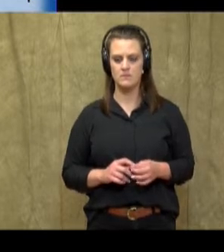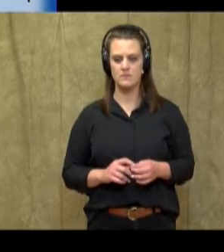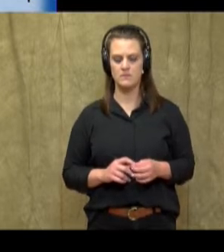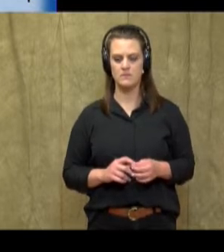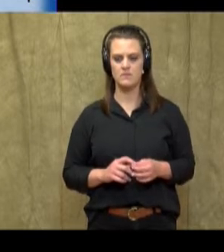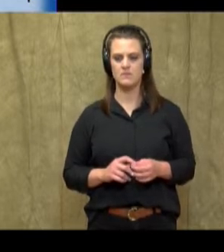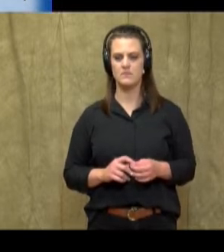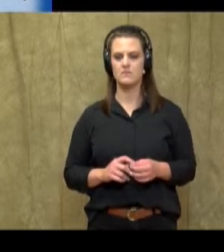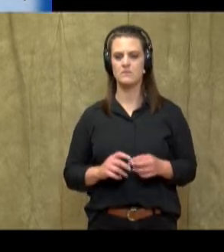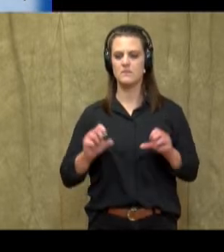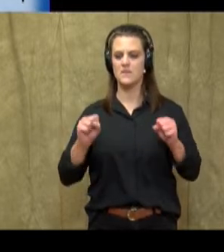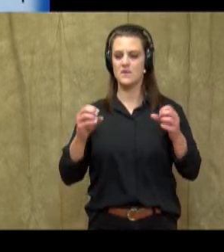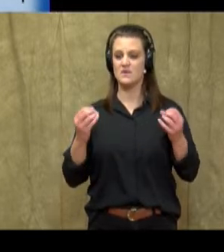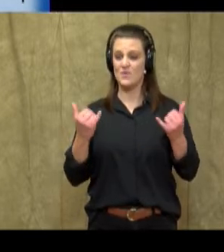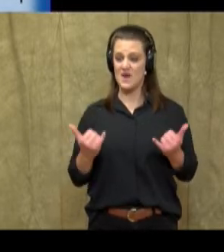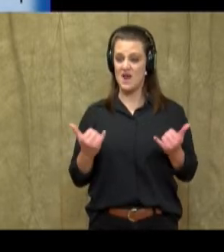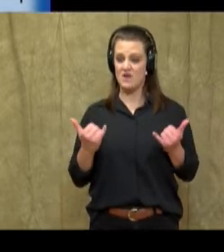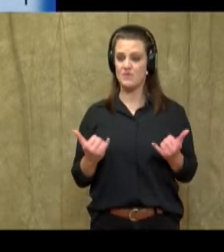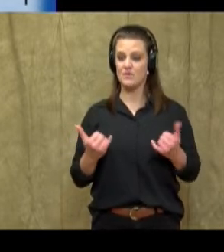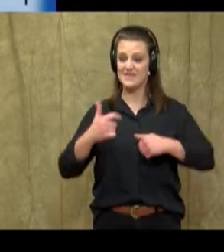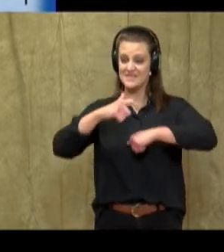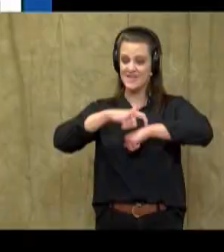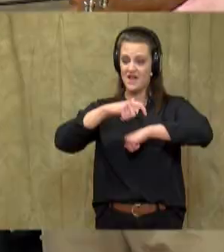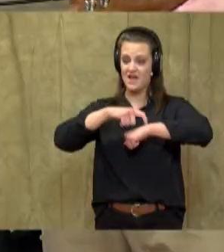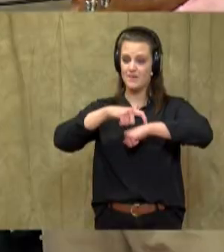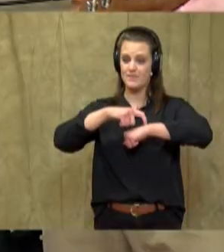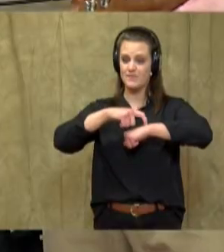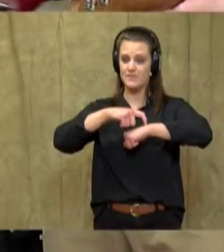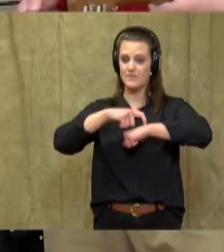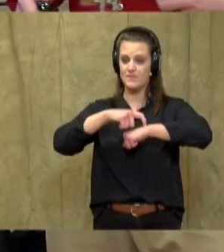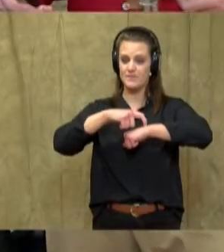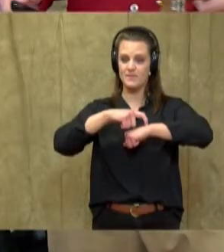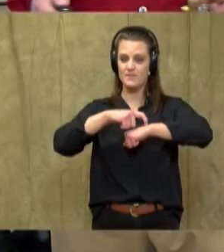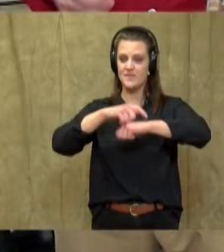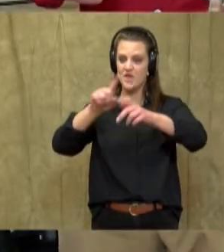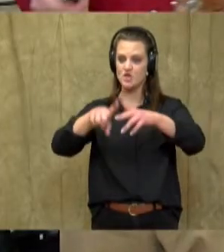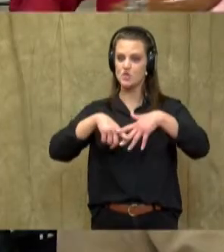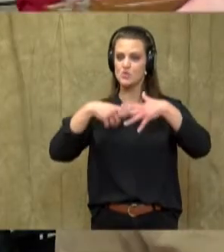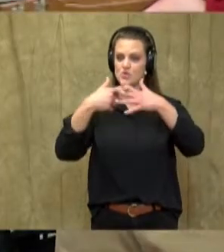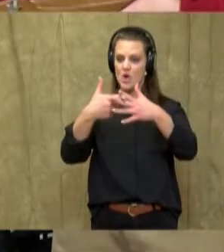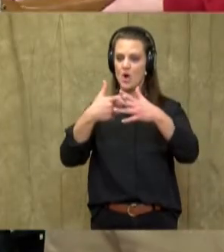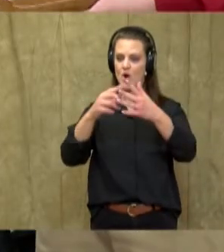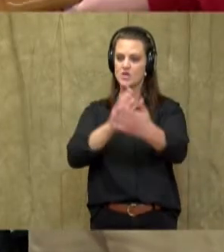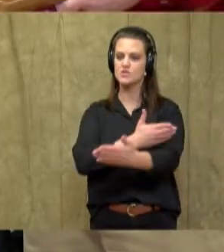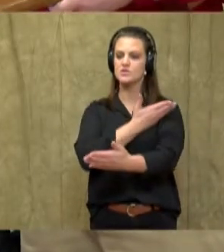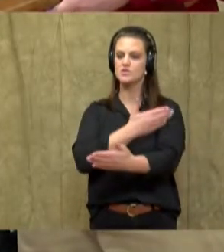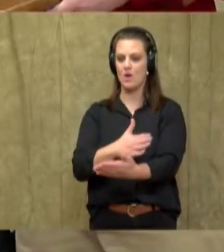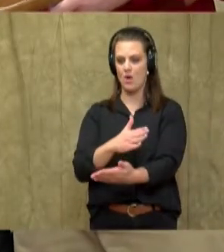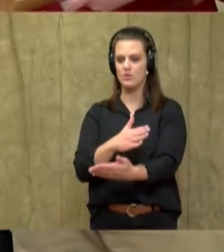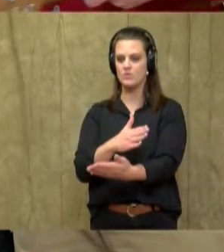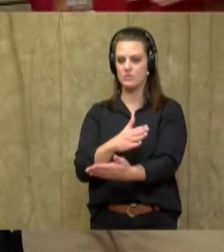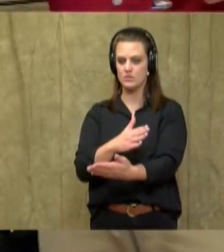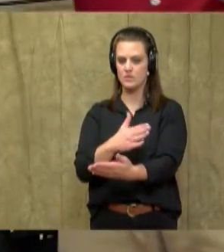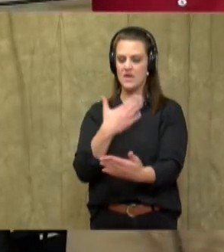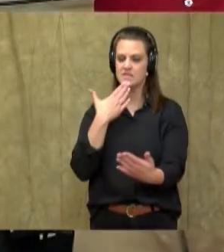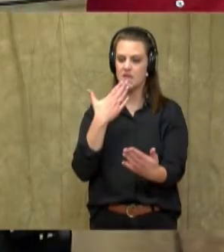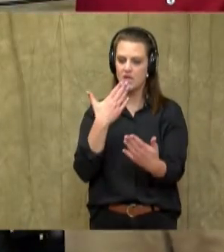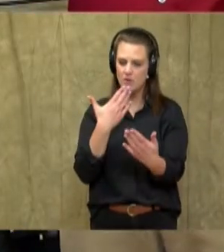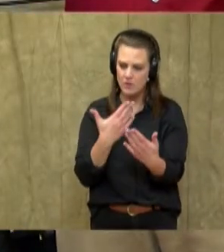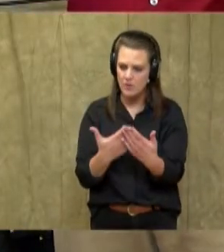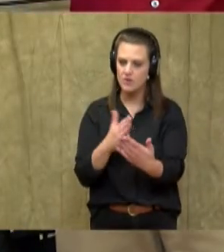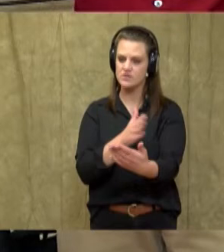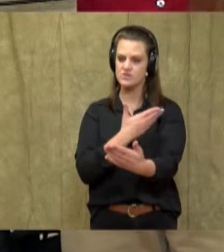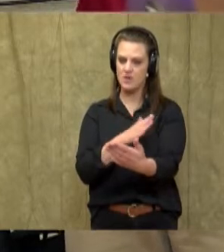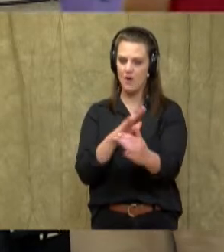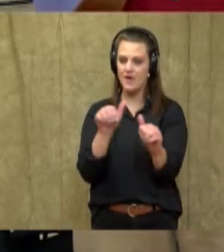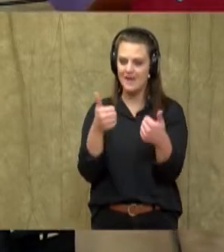And go from there because it is time to begin to learn a song. This is a great song that has